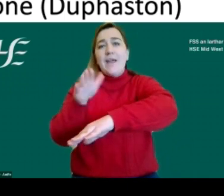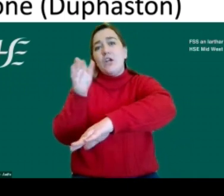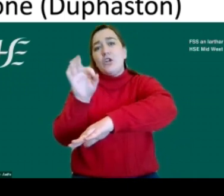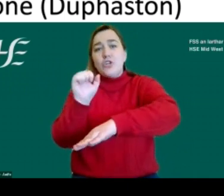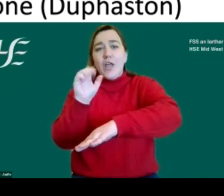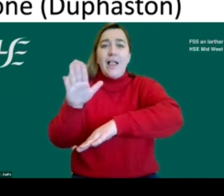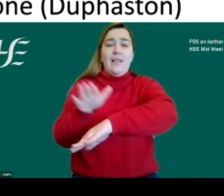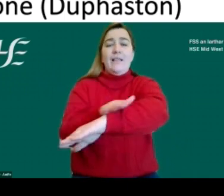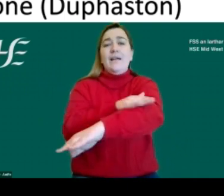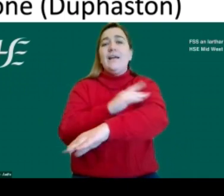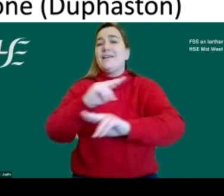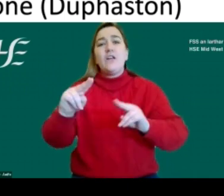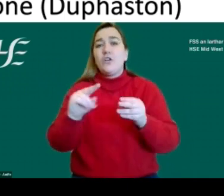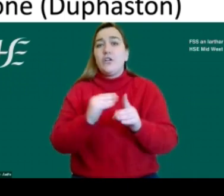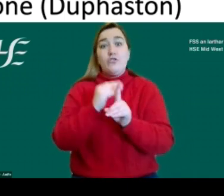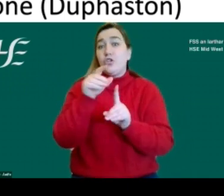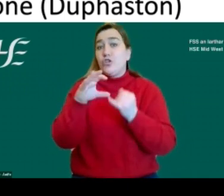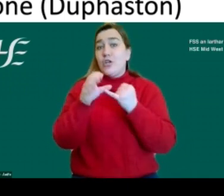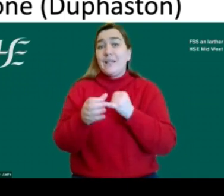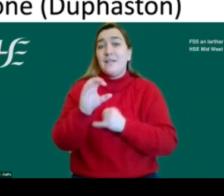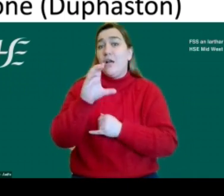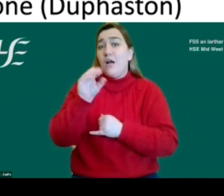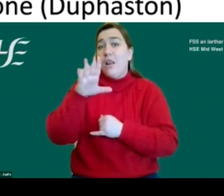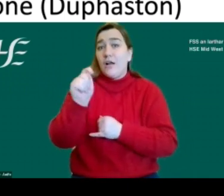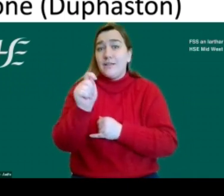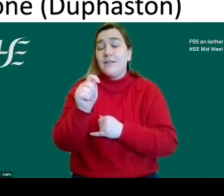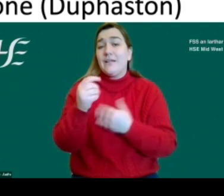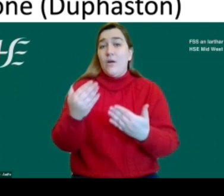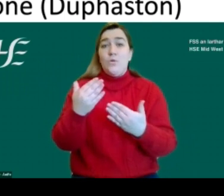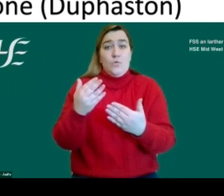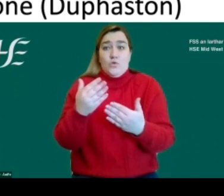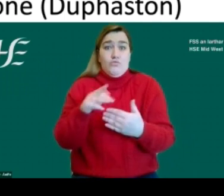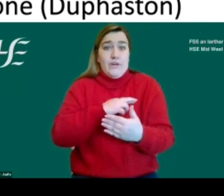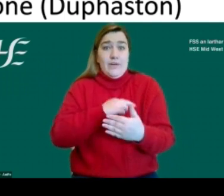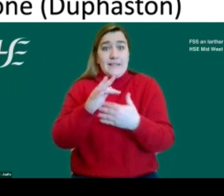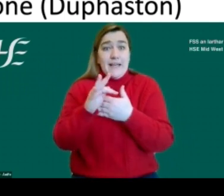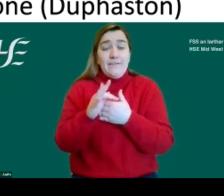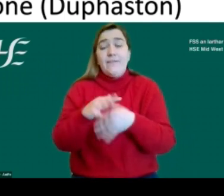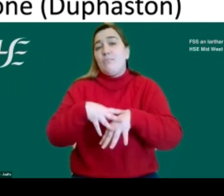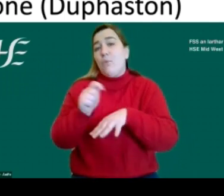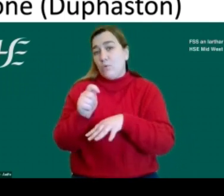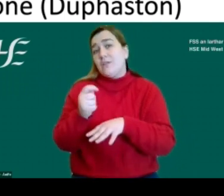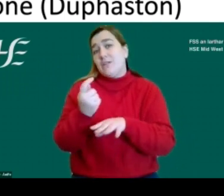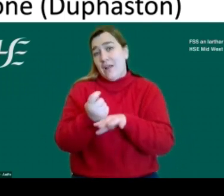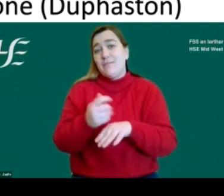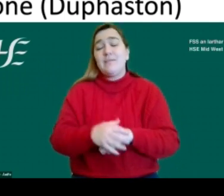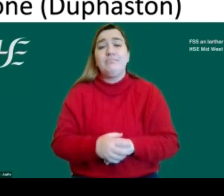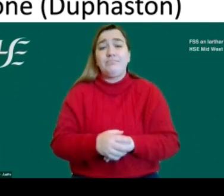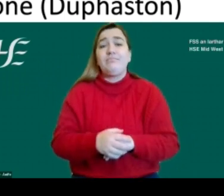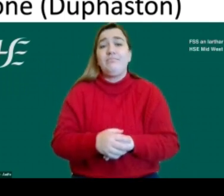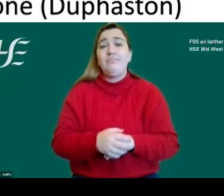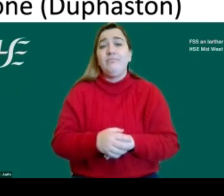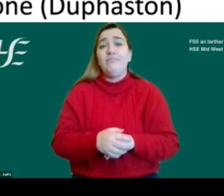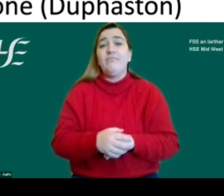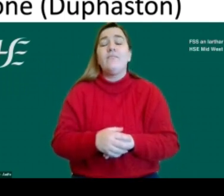clotting in the lower doses that we use nowadays. And so it's actually very safe in most circumstances. And we've